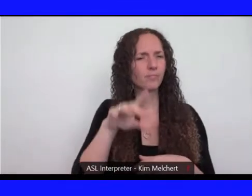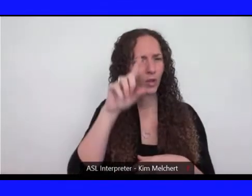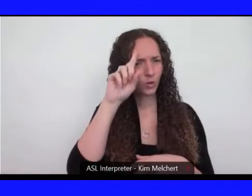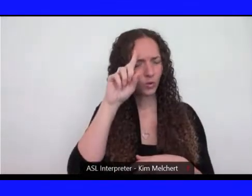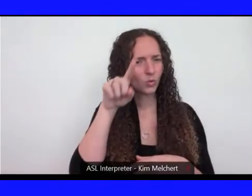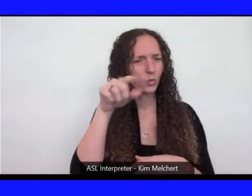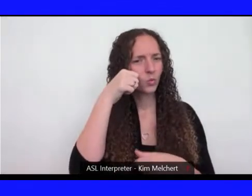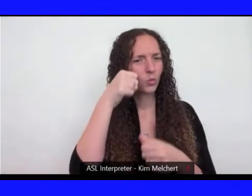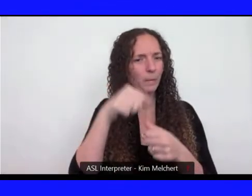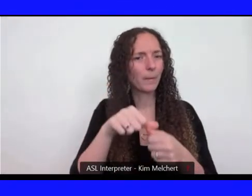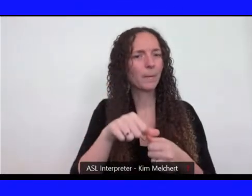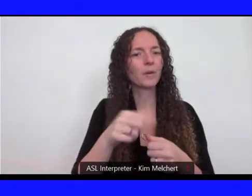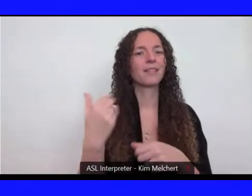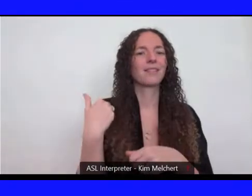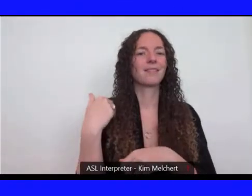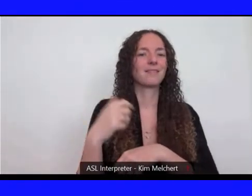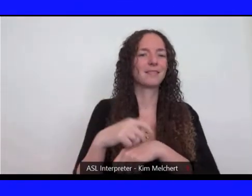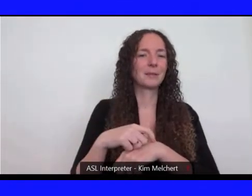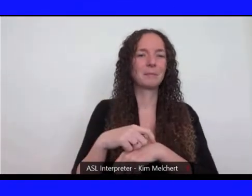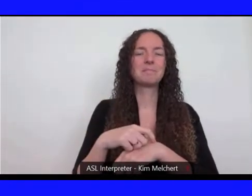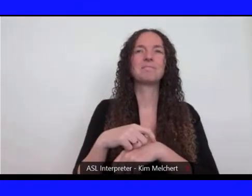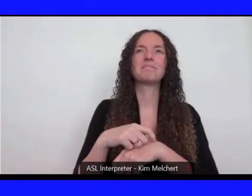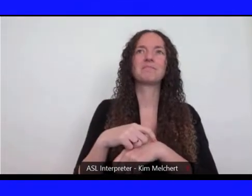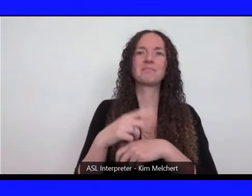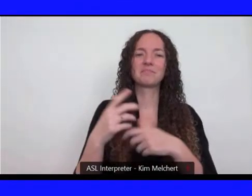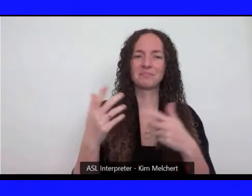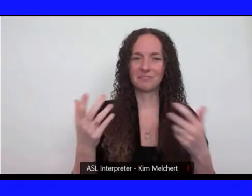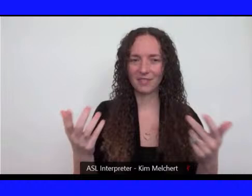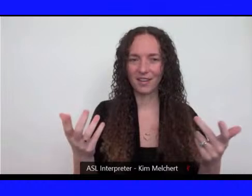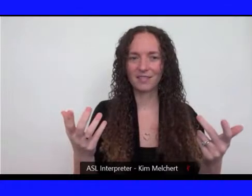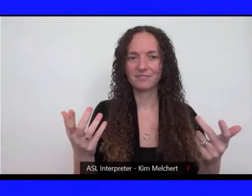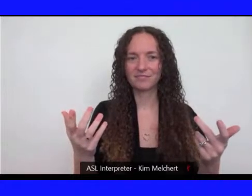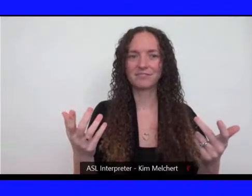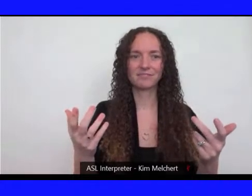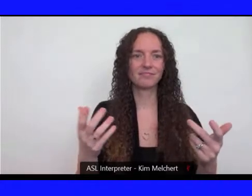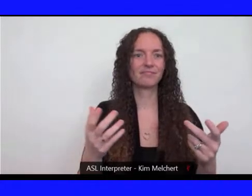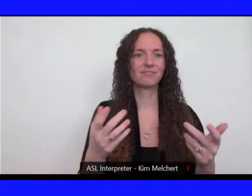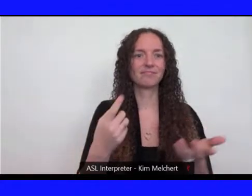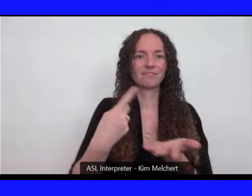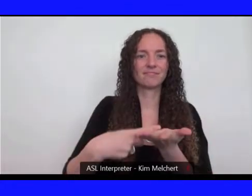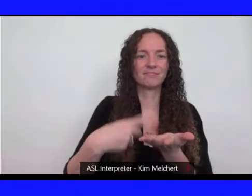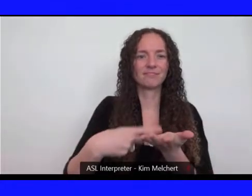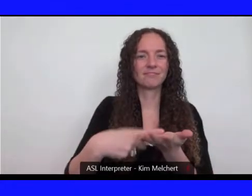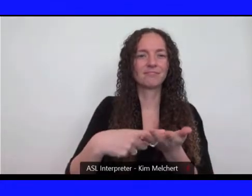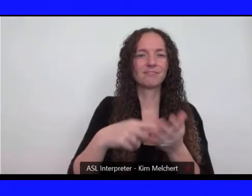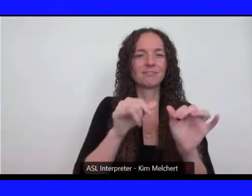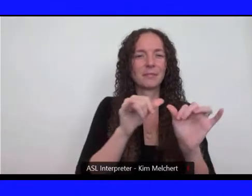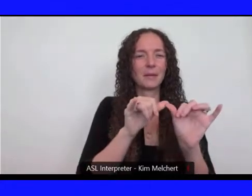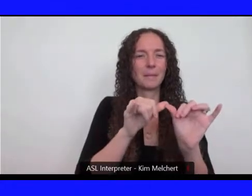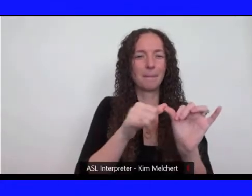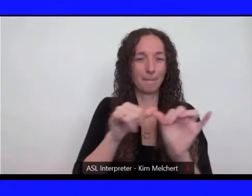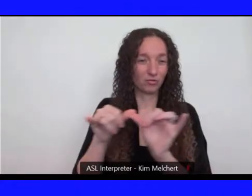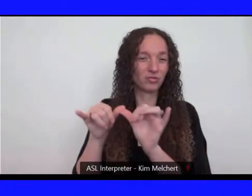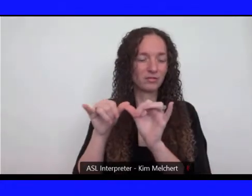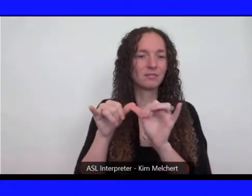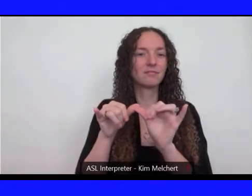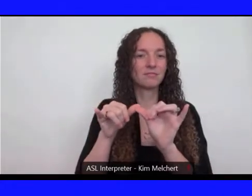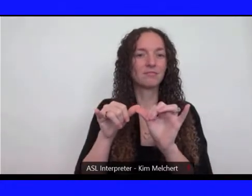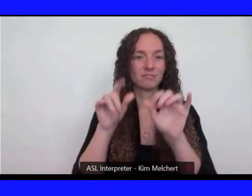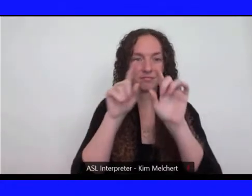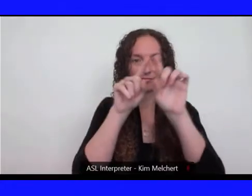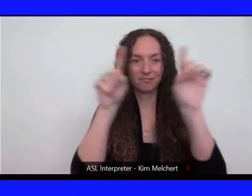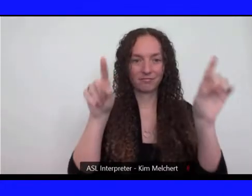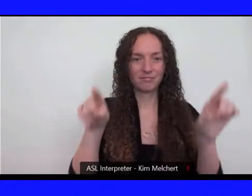very interesting data that is coming out of those dashboards. So I just want to thank you. And also looking at how we